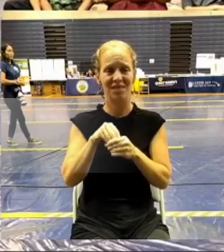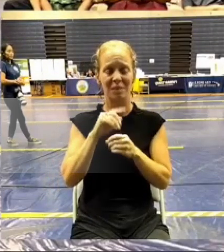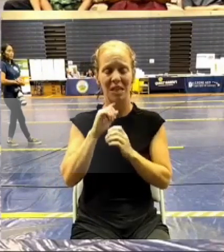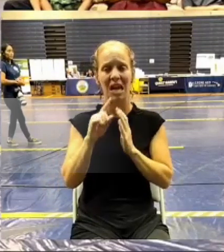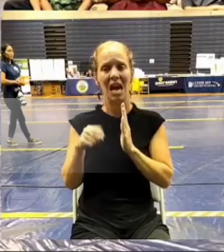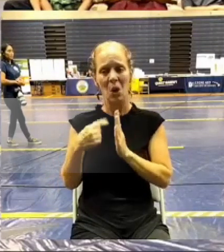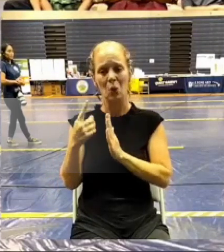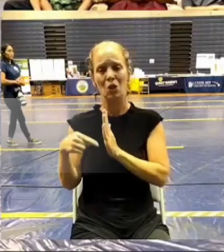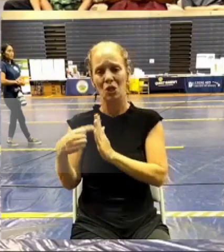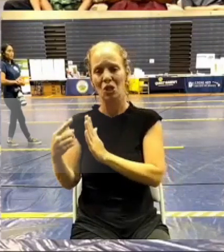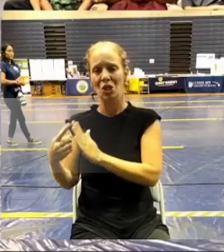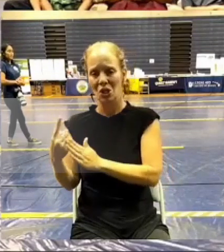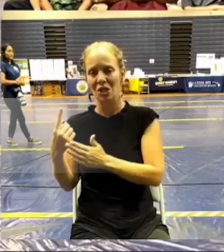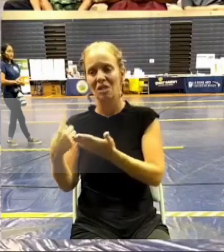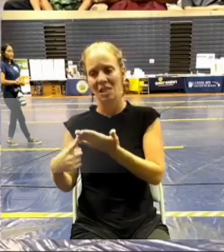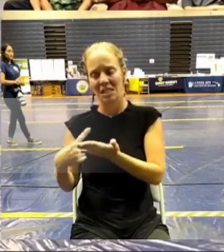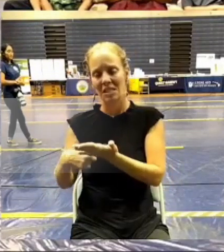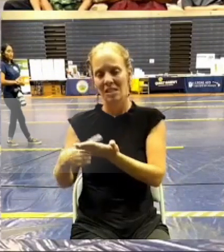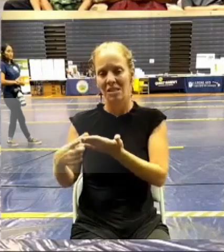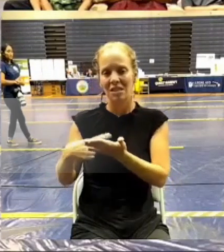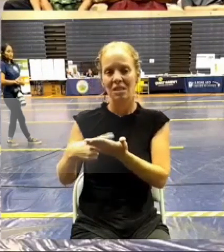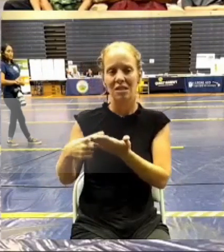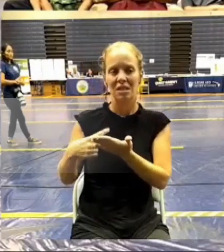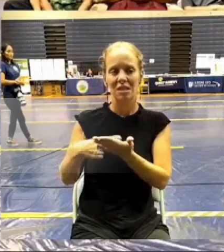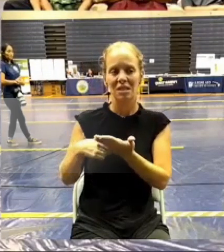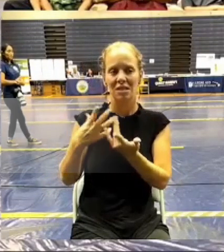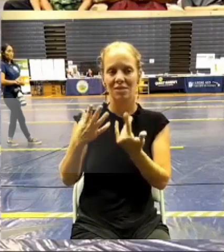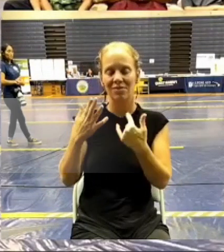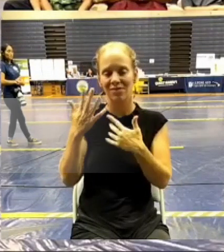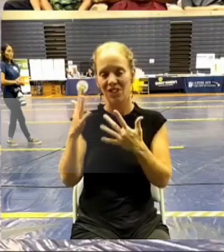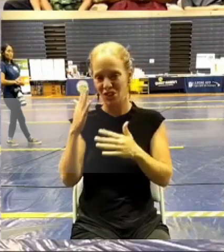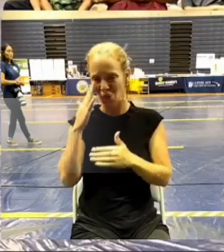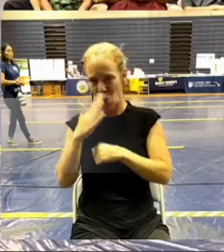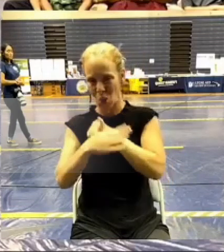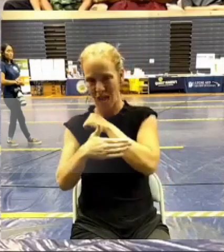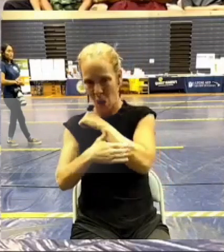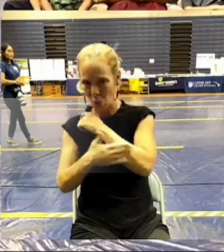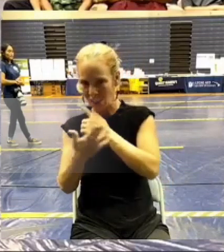Hours and hours. We all hear county short staff.